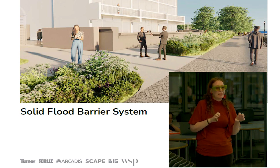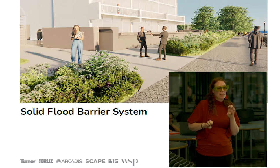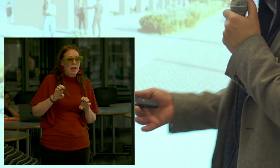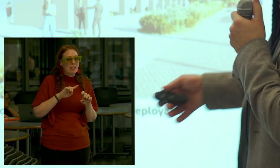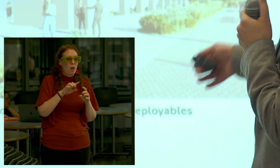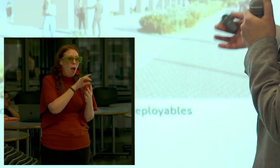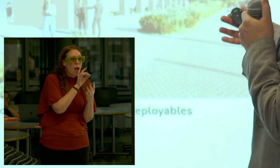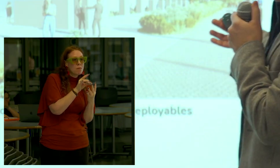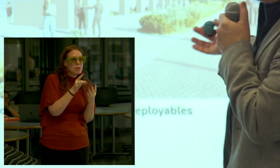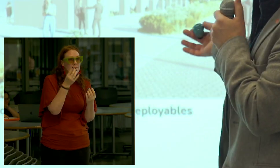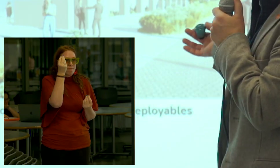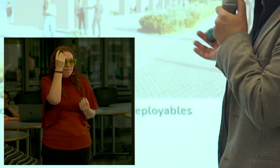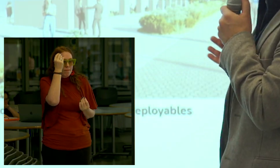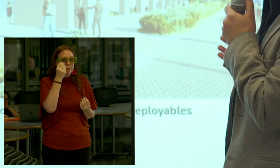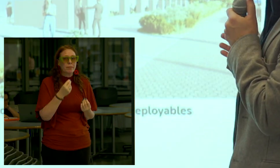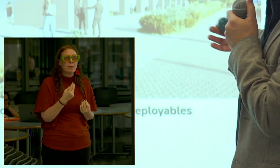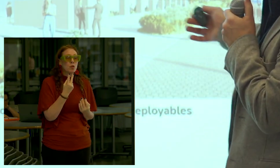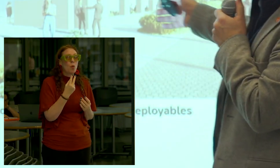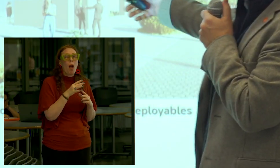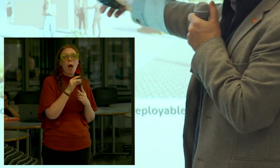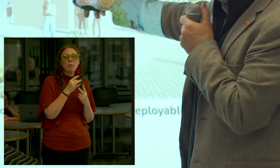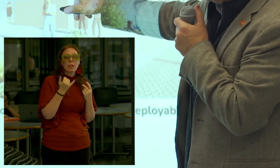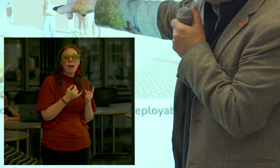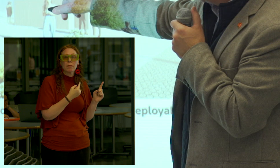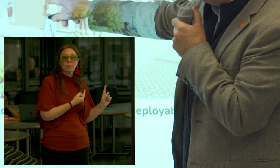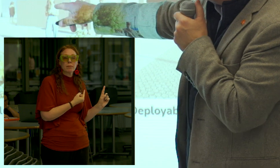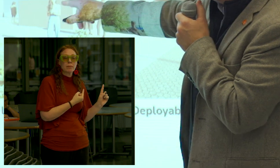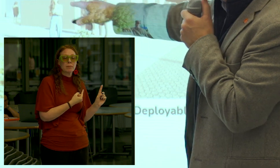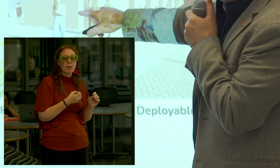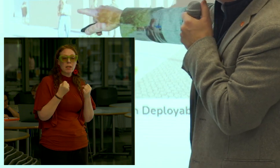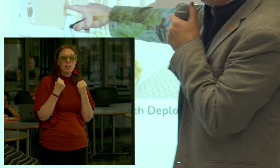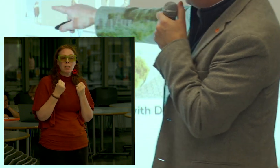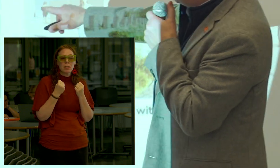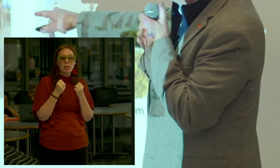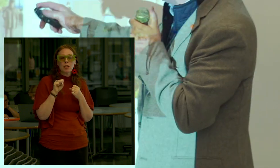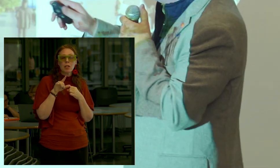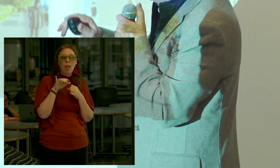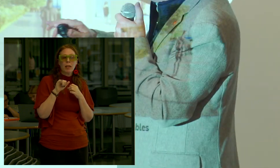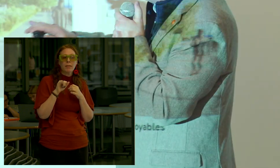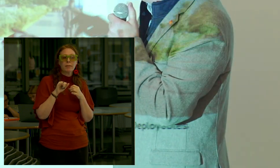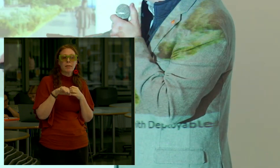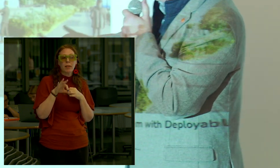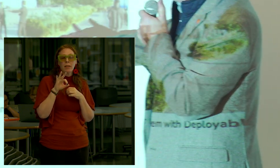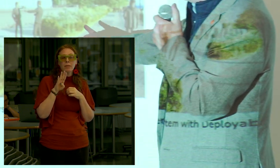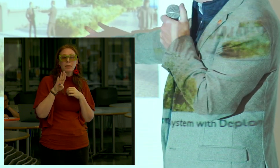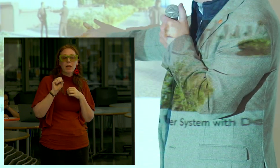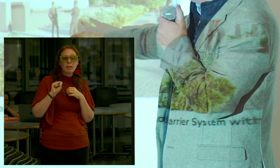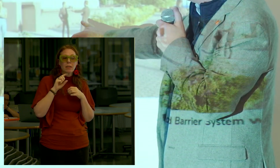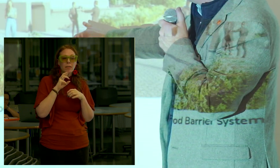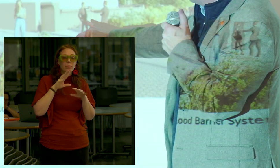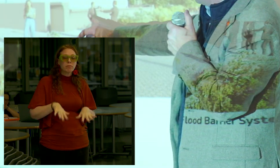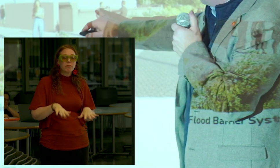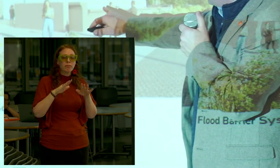number of different options you can see two of the options that are representing here is a solid flood barrier system and just to point out a bit of a